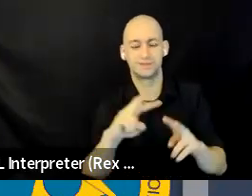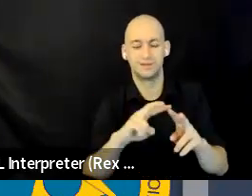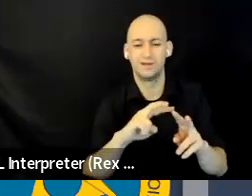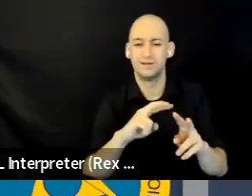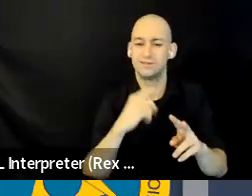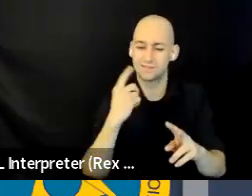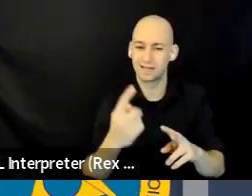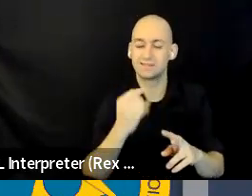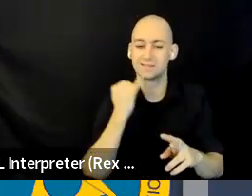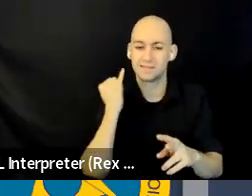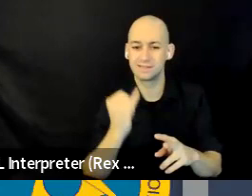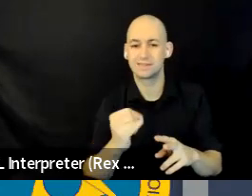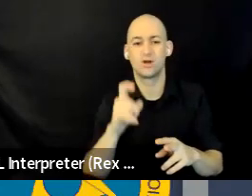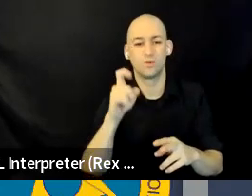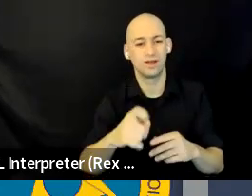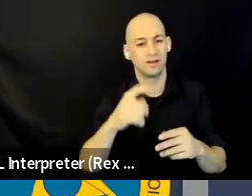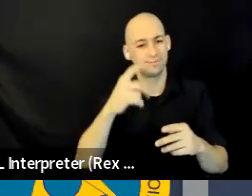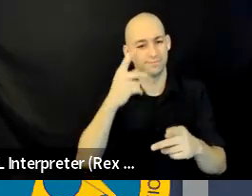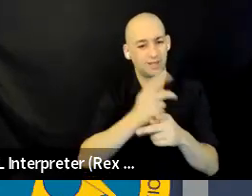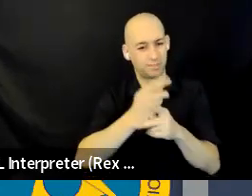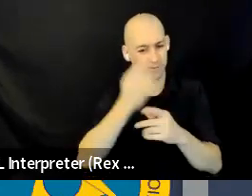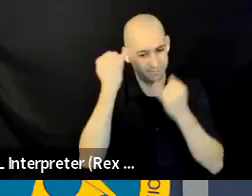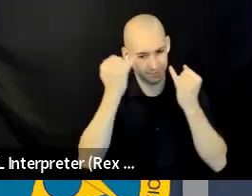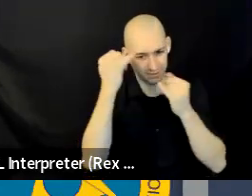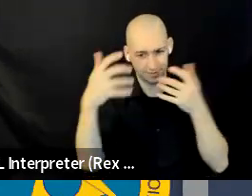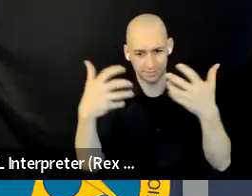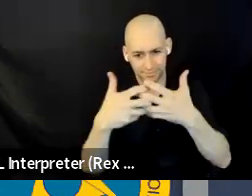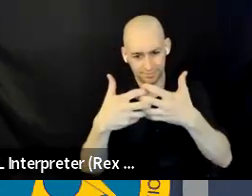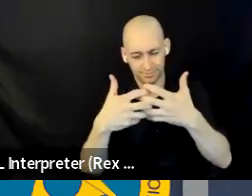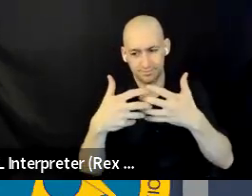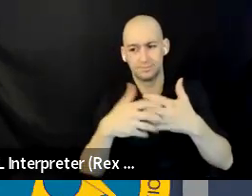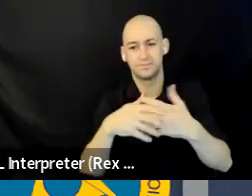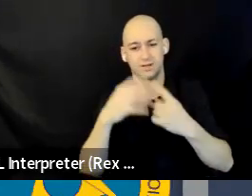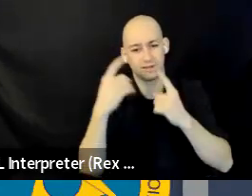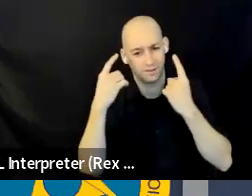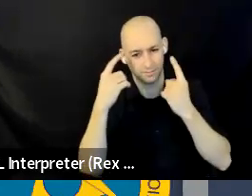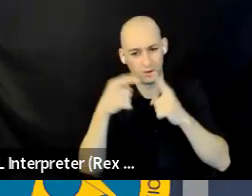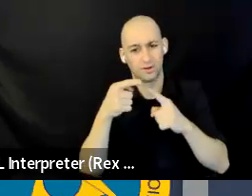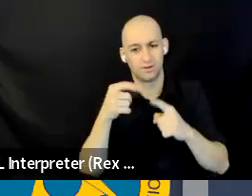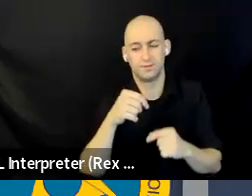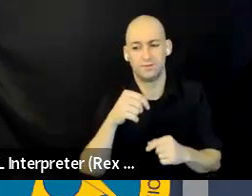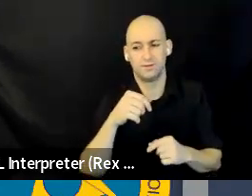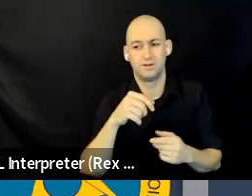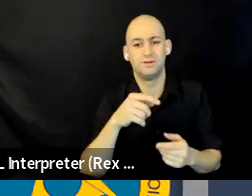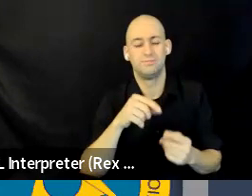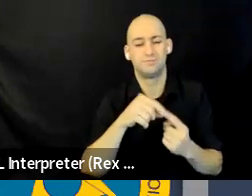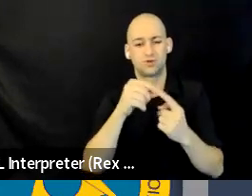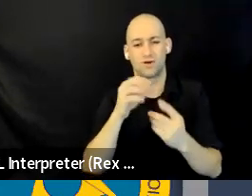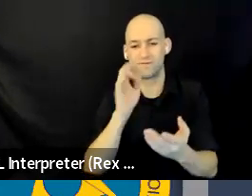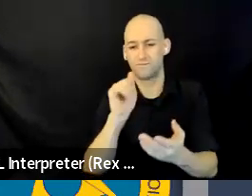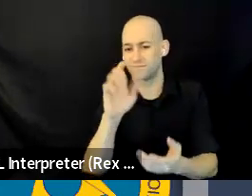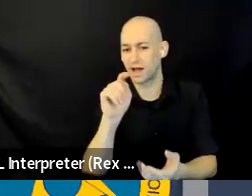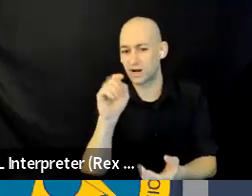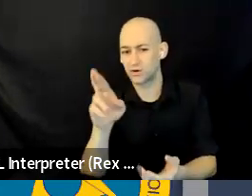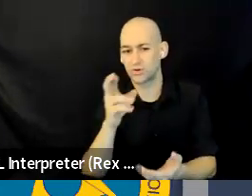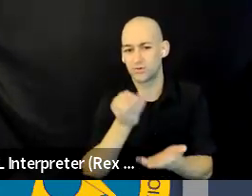study says is you have to take that context into location, into consideration, and certain factors must be present. So